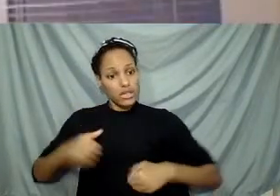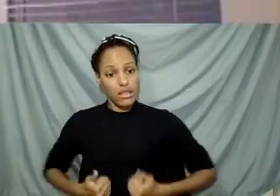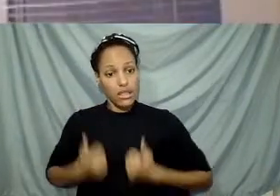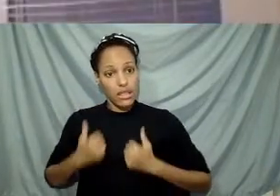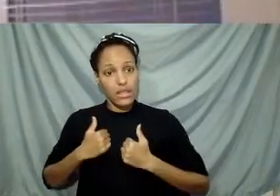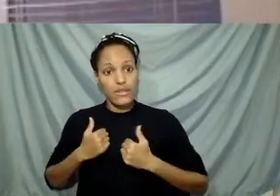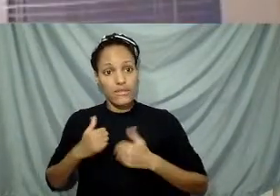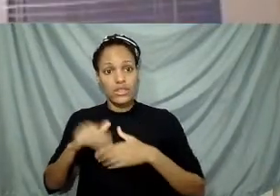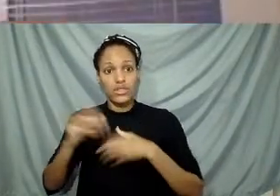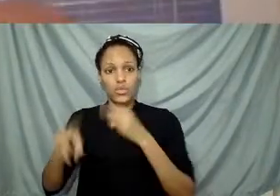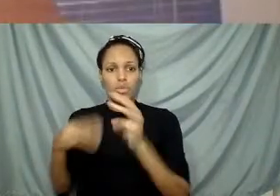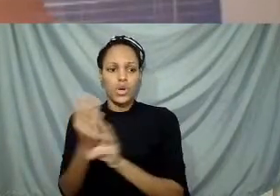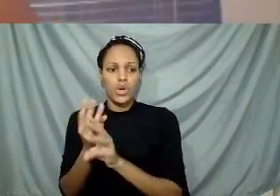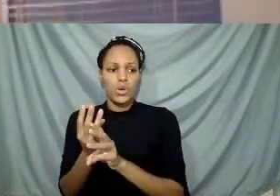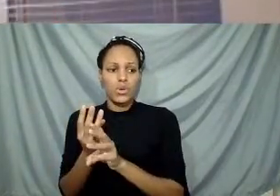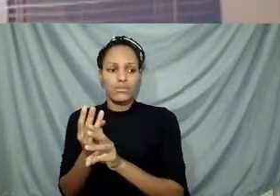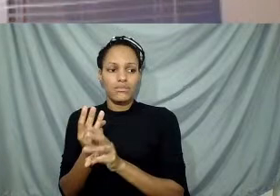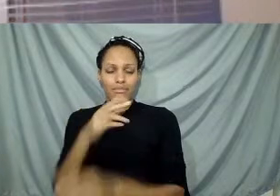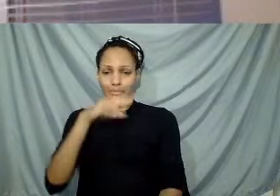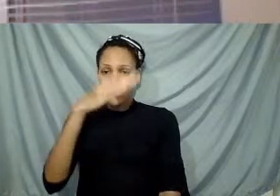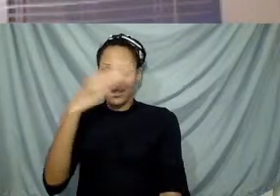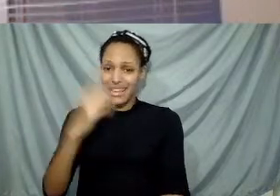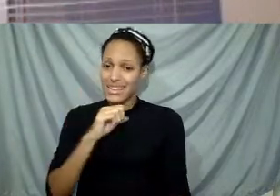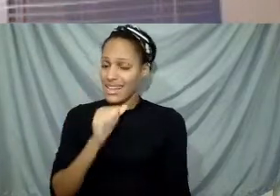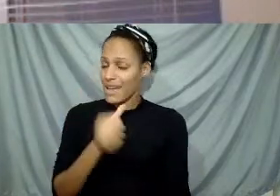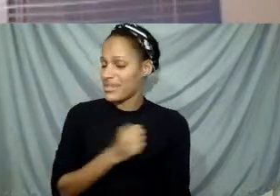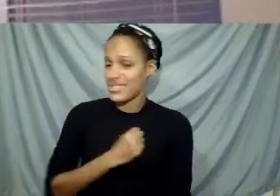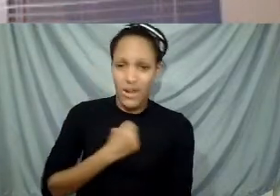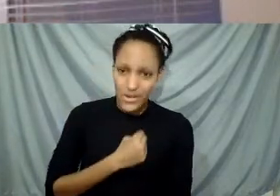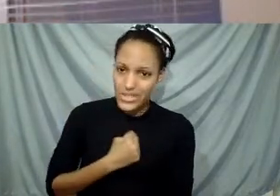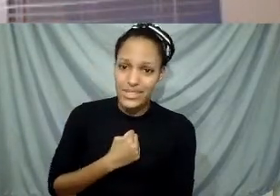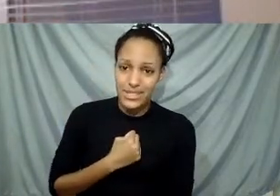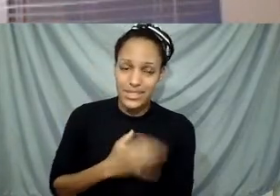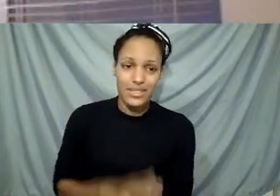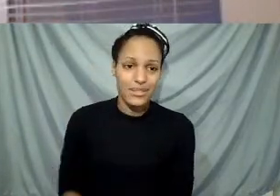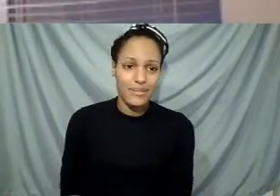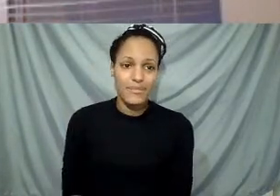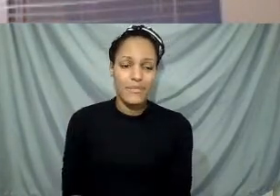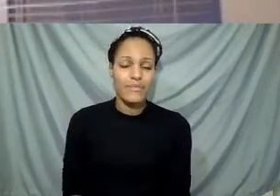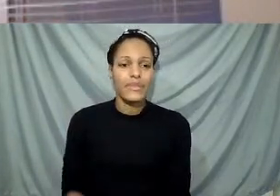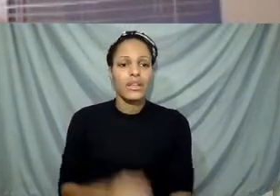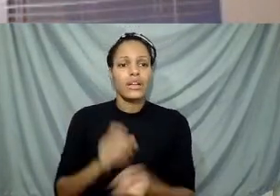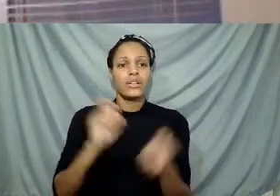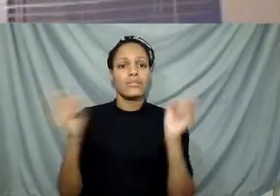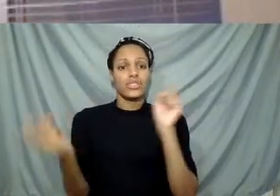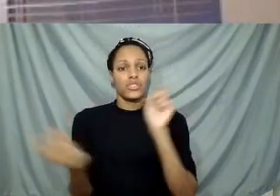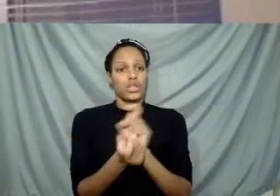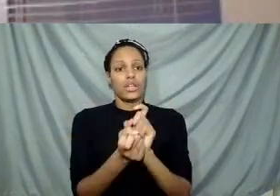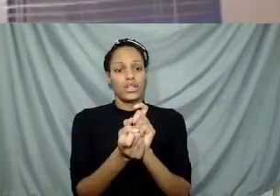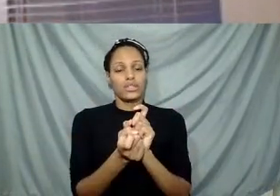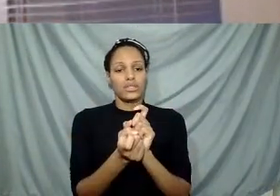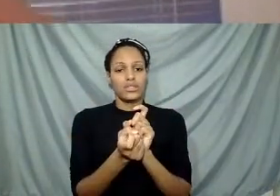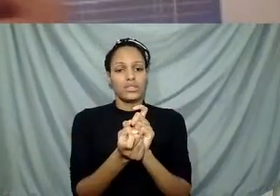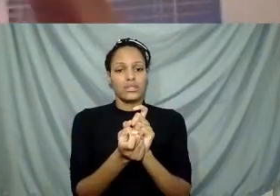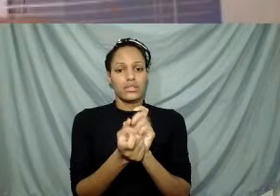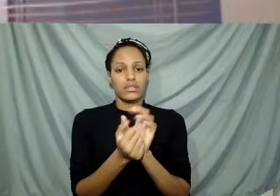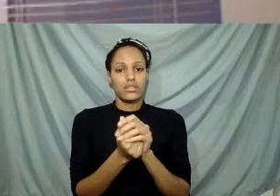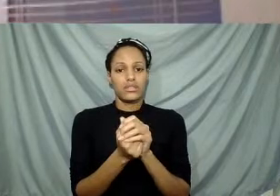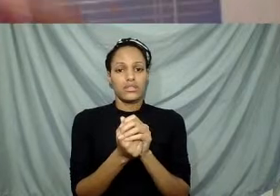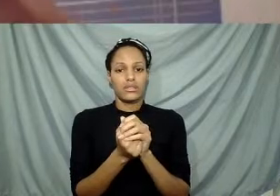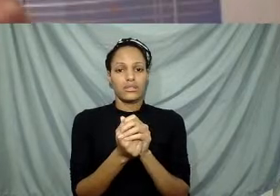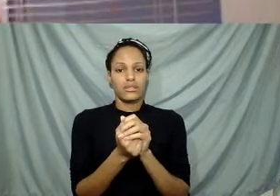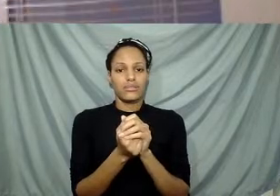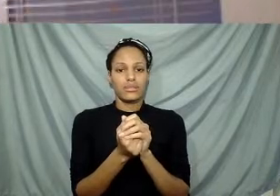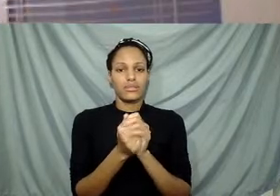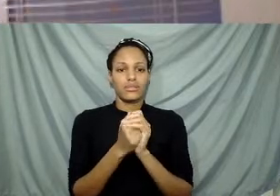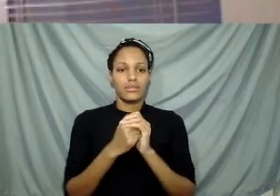unapologetically Black. What I had to adjust to was the fact that how do you live in the